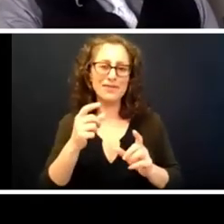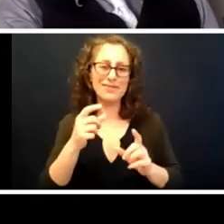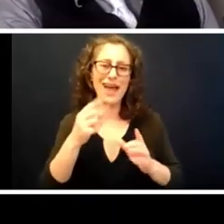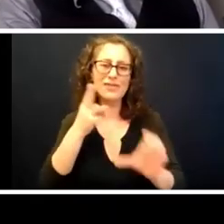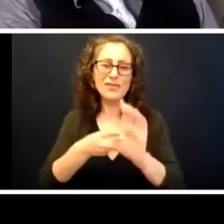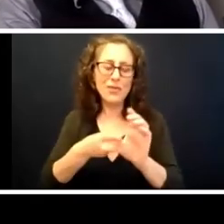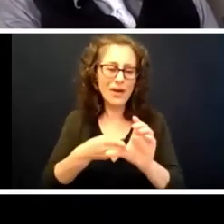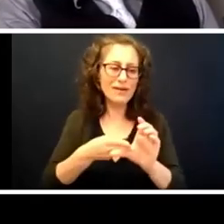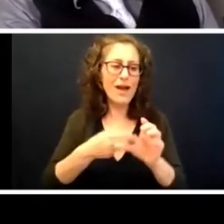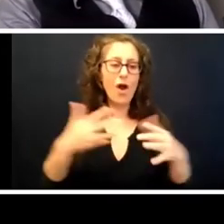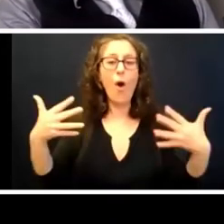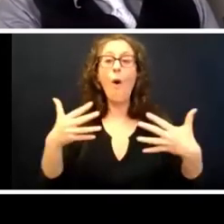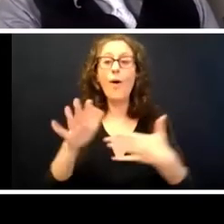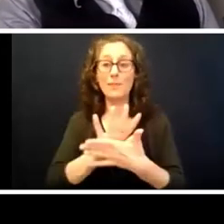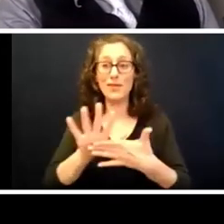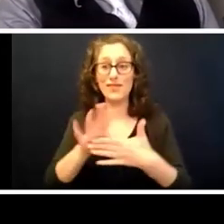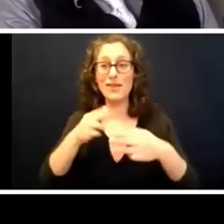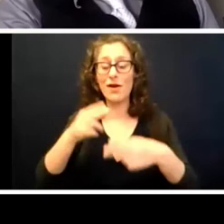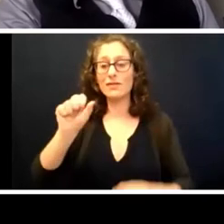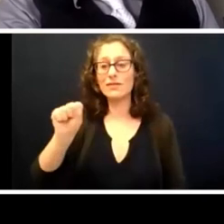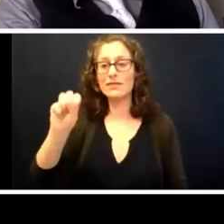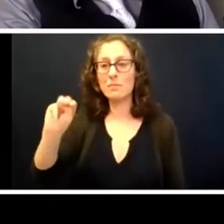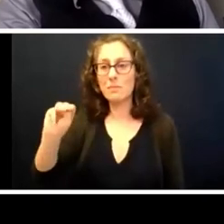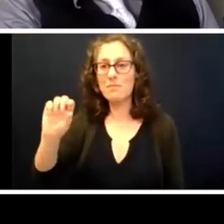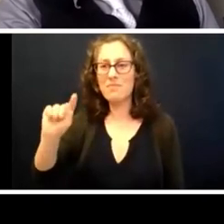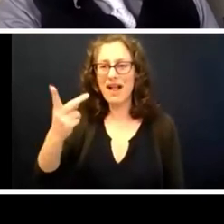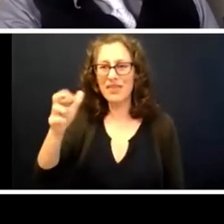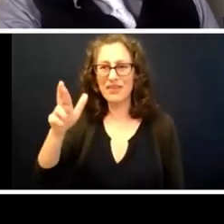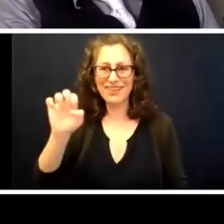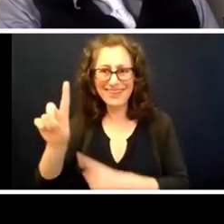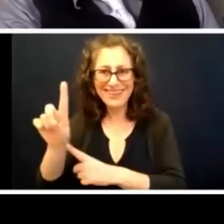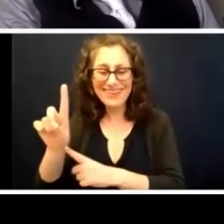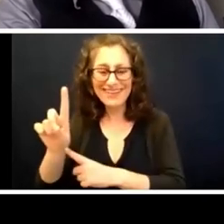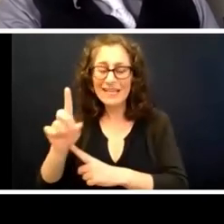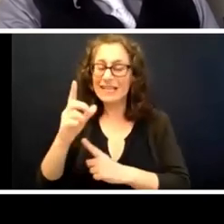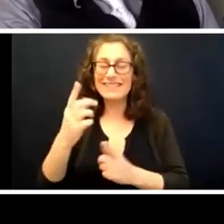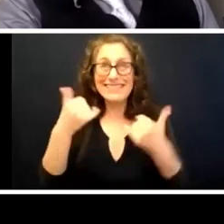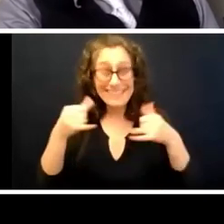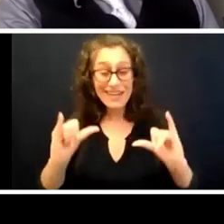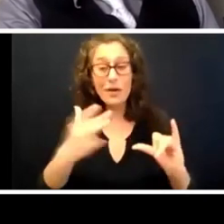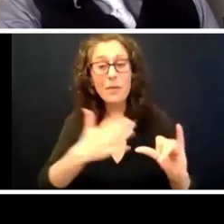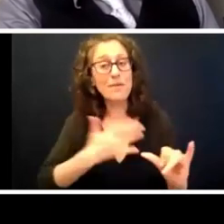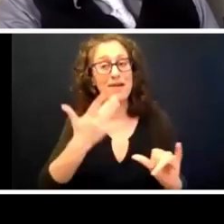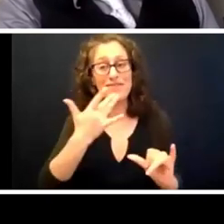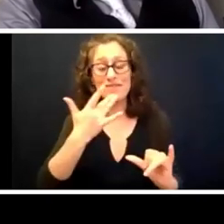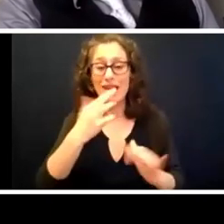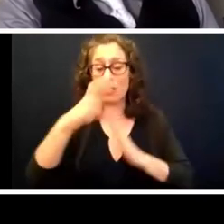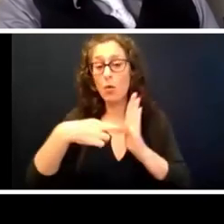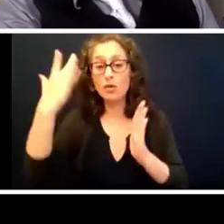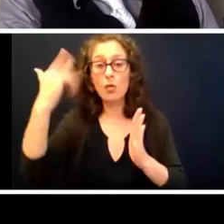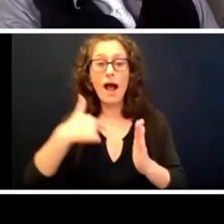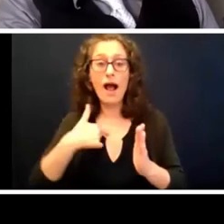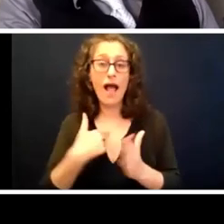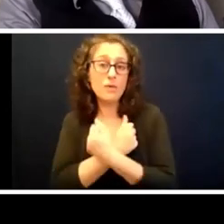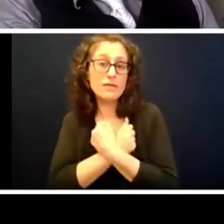year after I lost my leg. And it's still today one of my favorite roles I've ever played, because I was the love interest of the